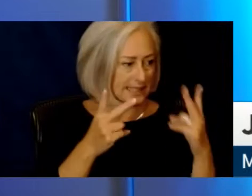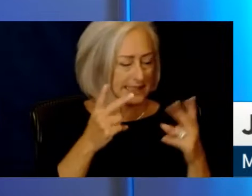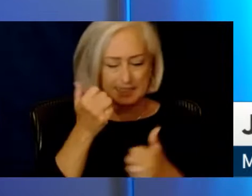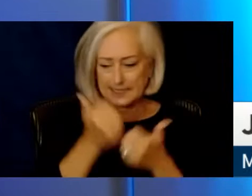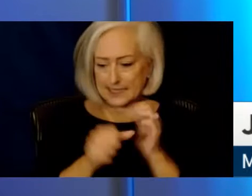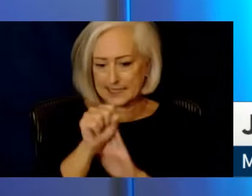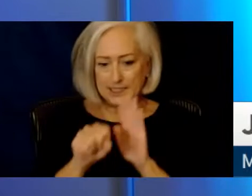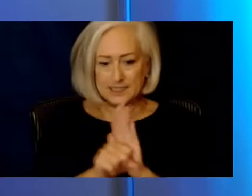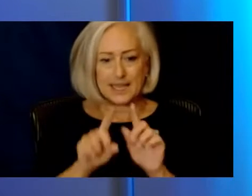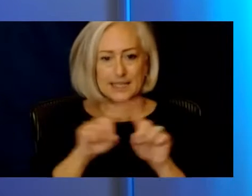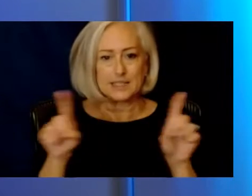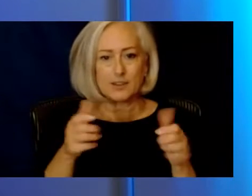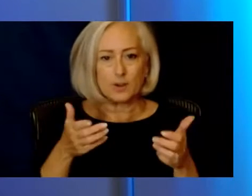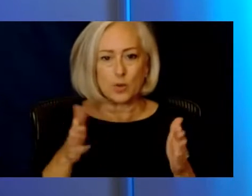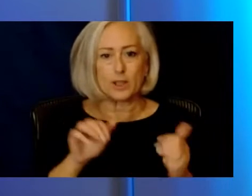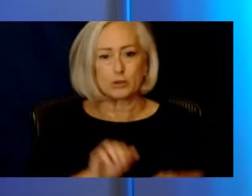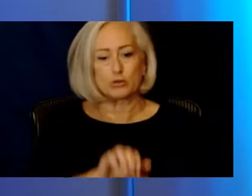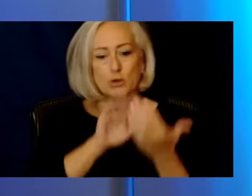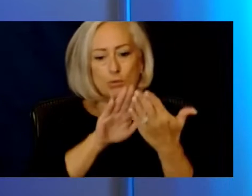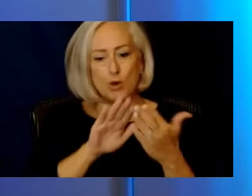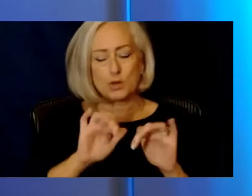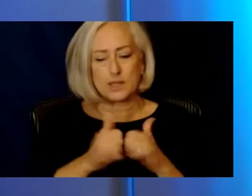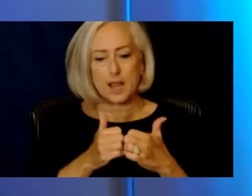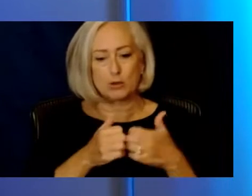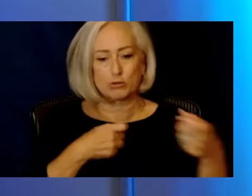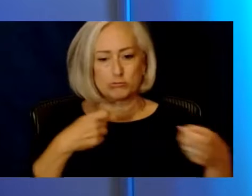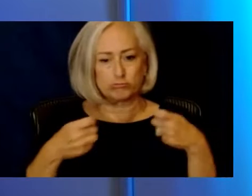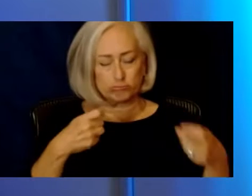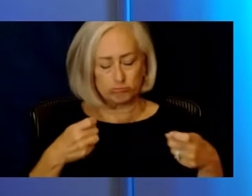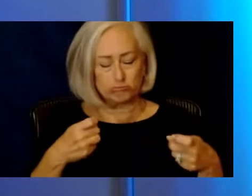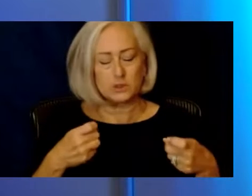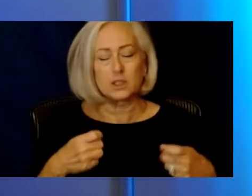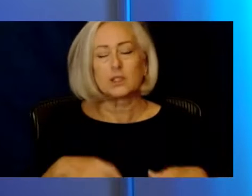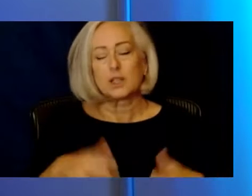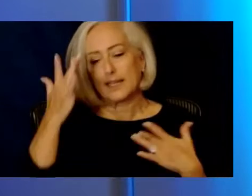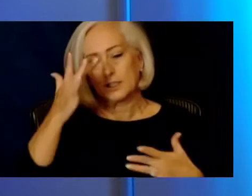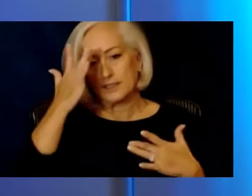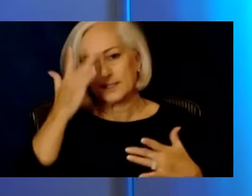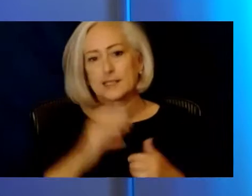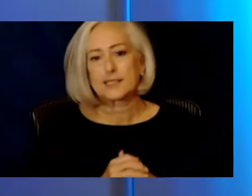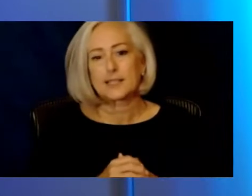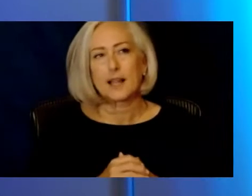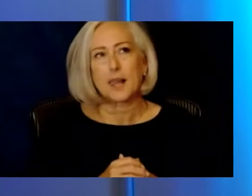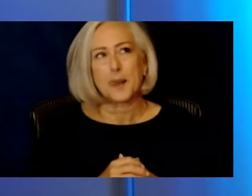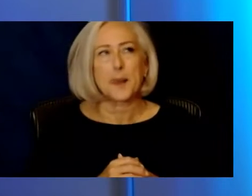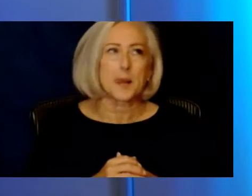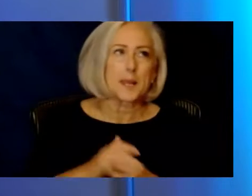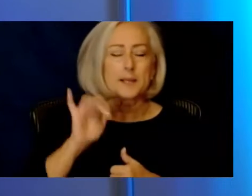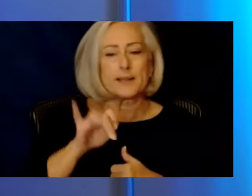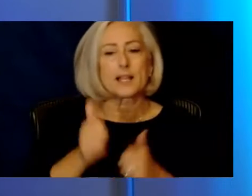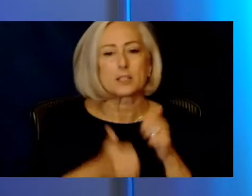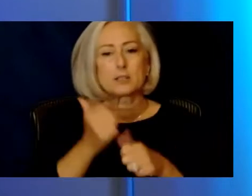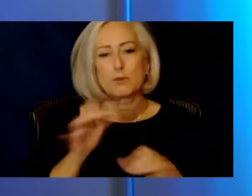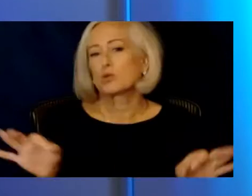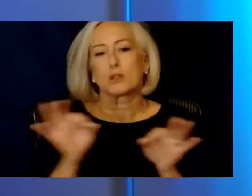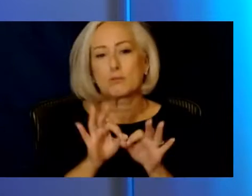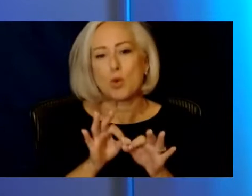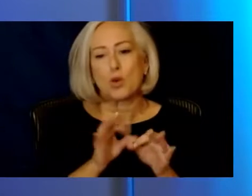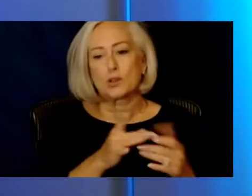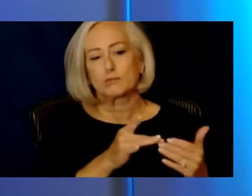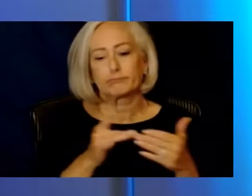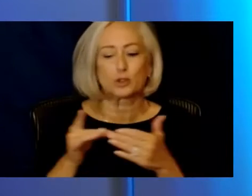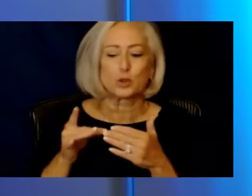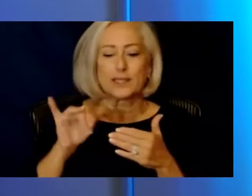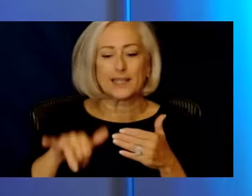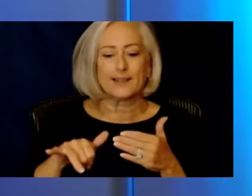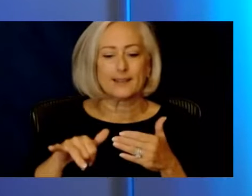implementing the mitigation strategies. You've got, and that seems to be the main thing that is sort of leading this. If you've got a state